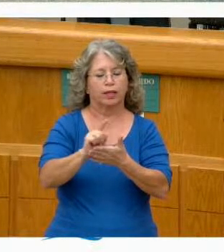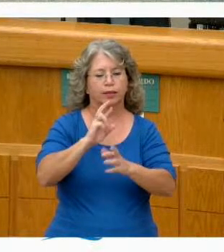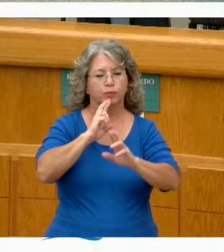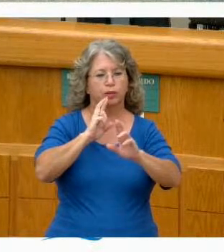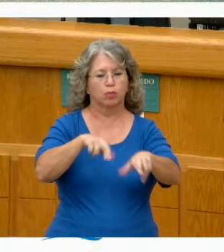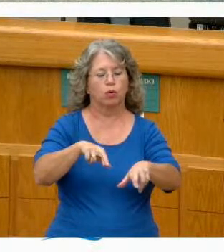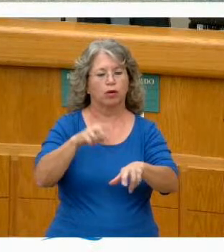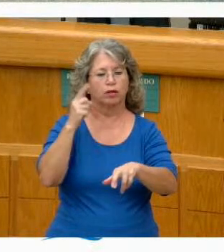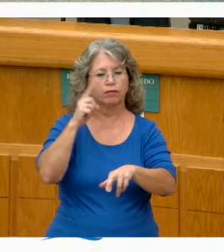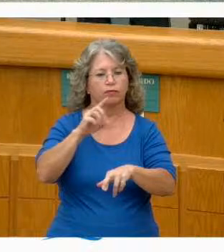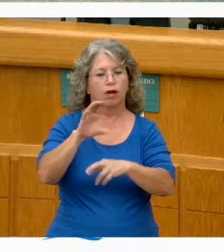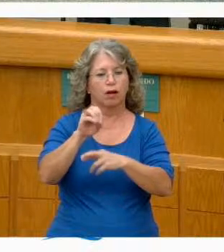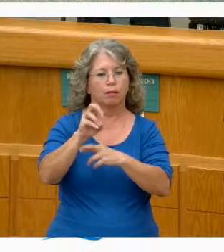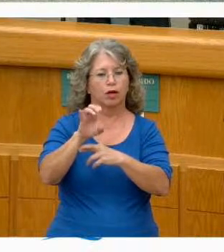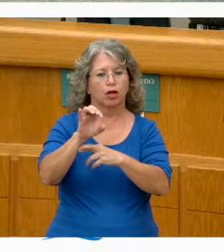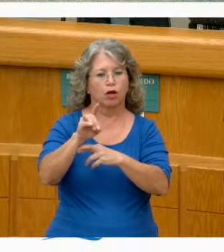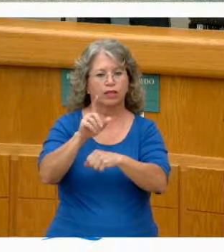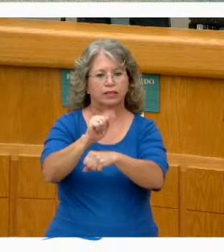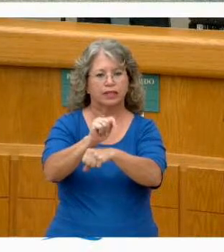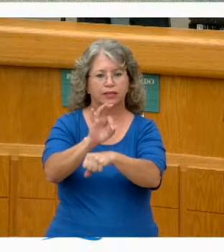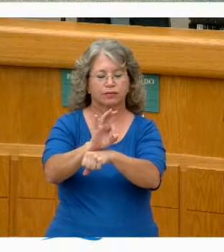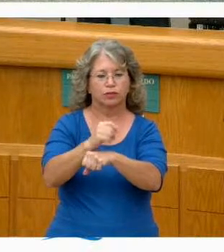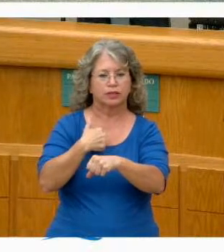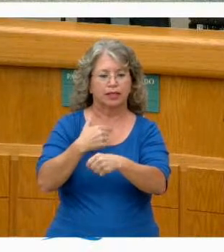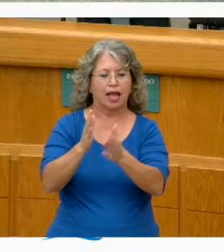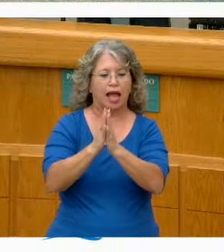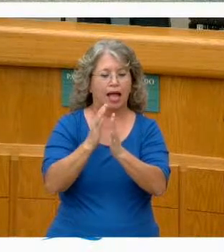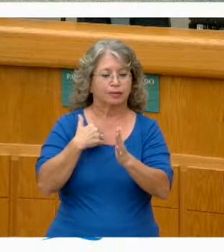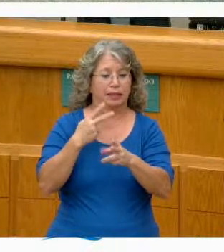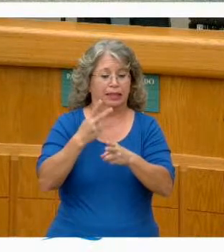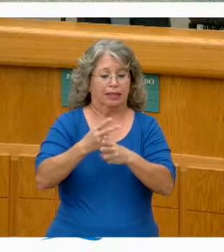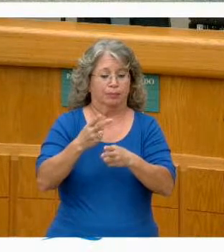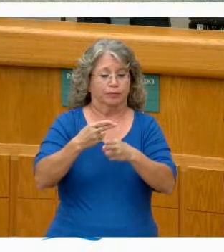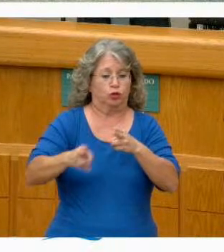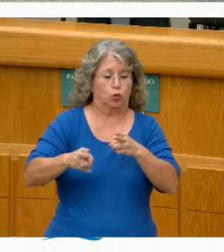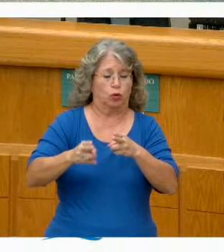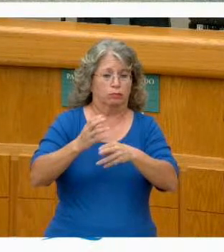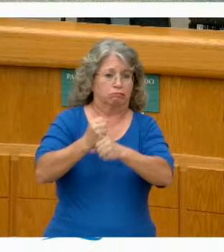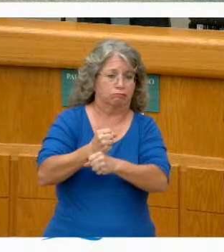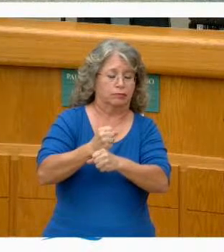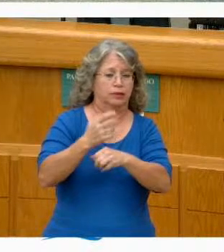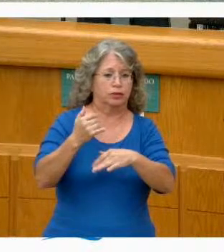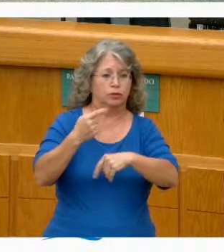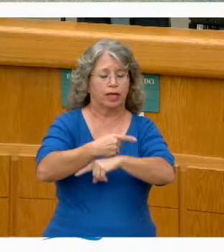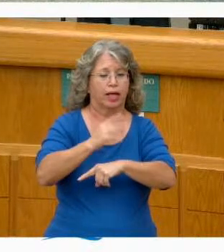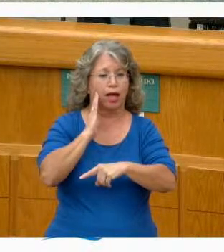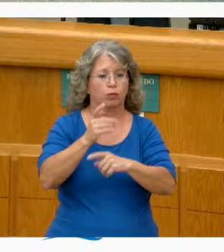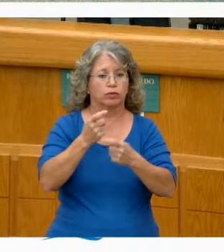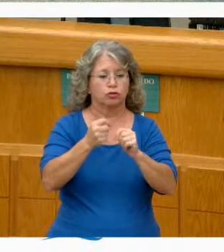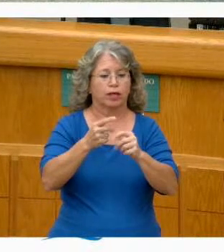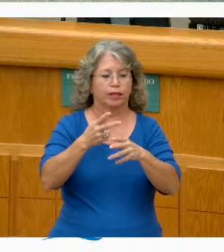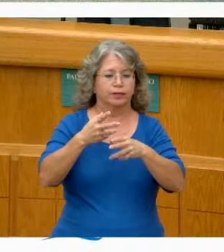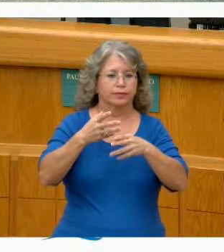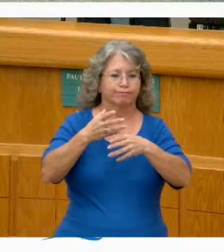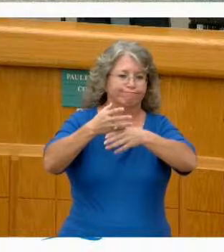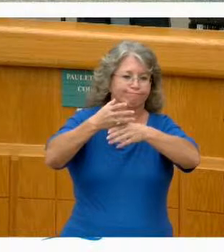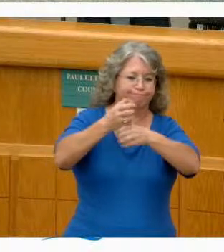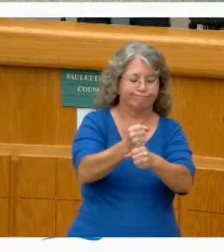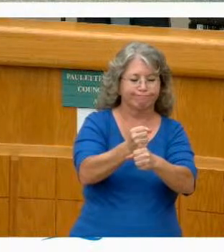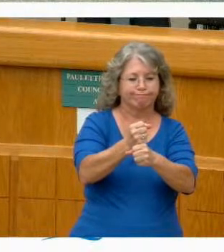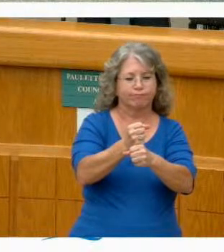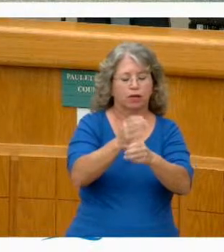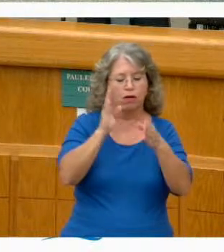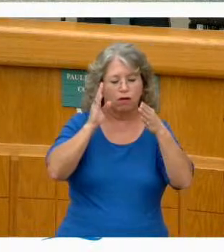force. I was asked to make this shorter today, so we're going to try to cut down the amount of content and just